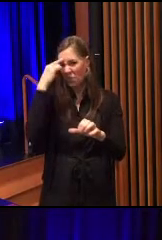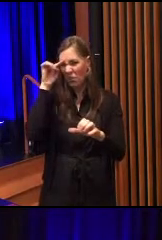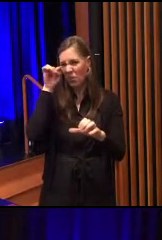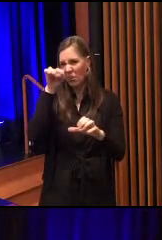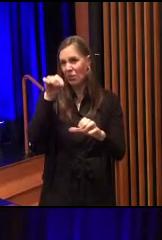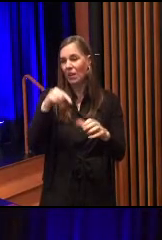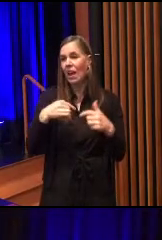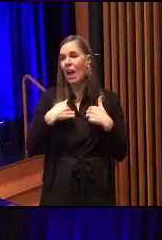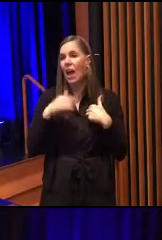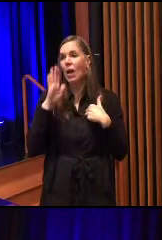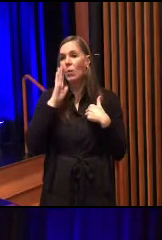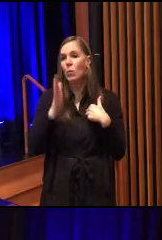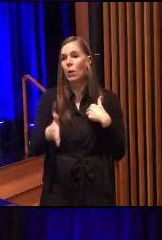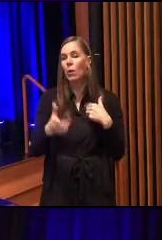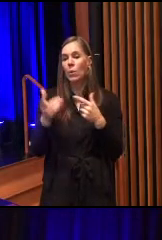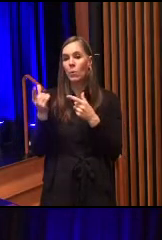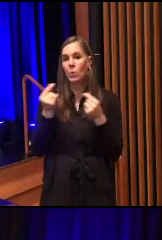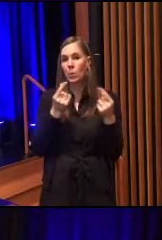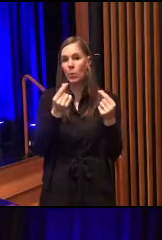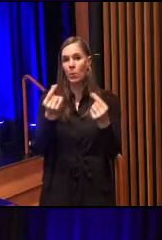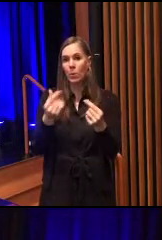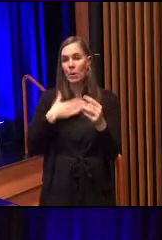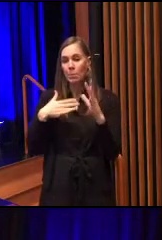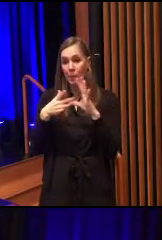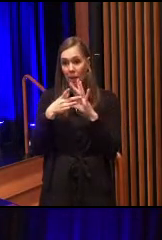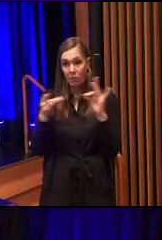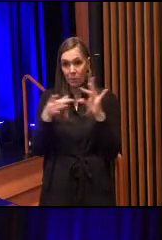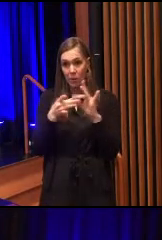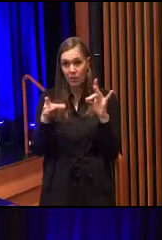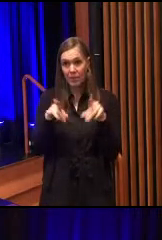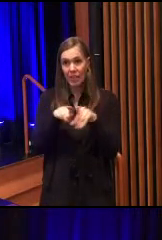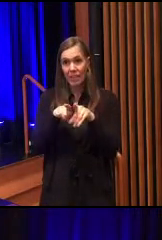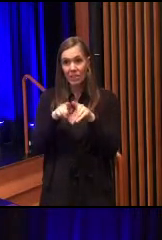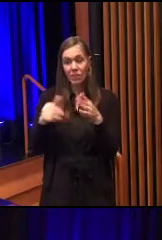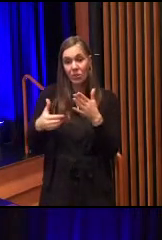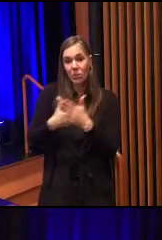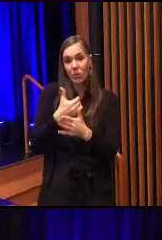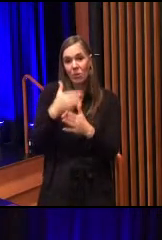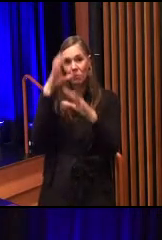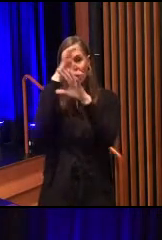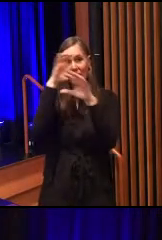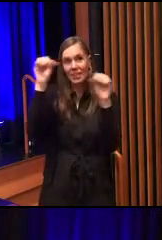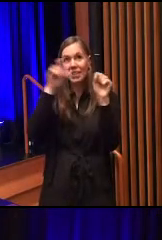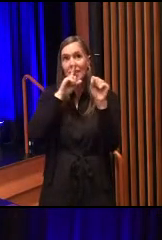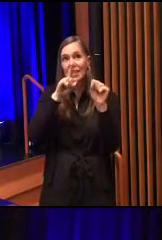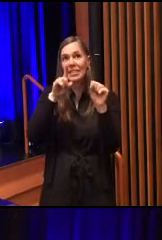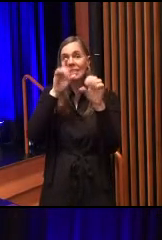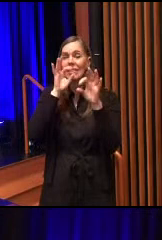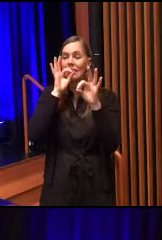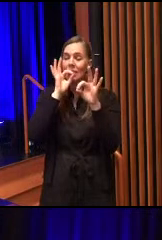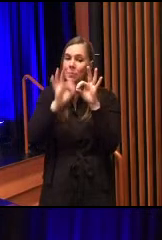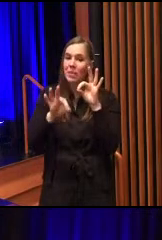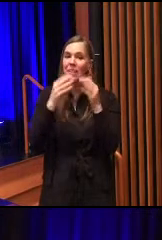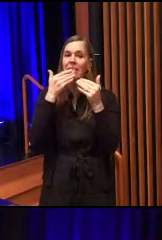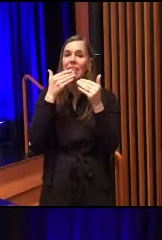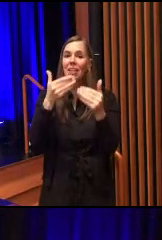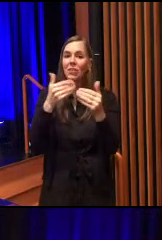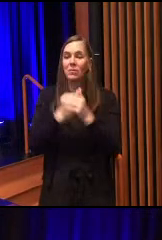simply, my remarks as newly elected council president are simply thank you.